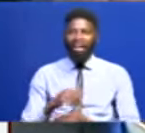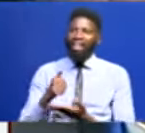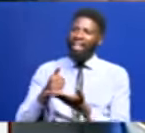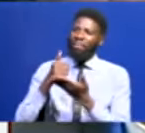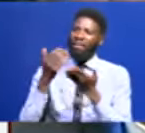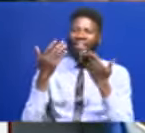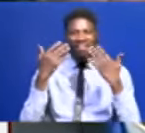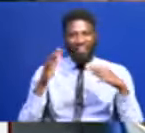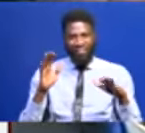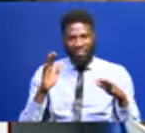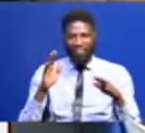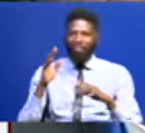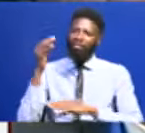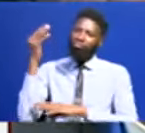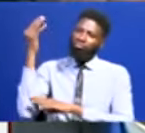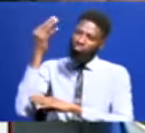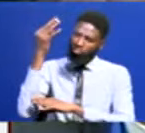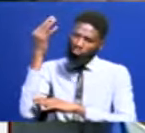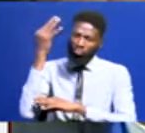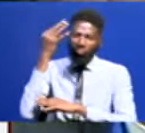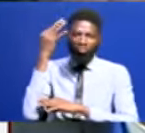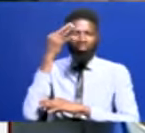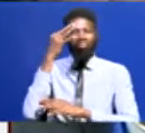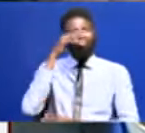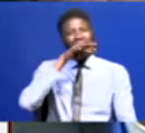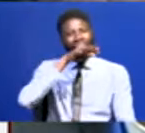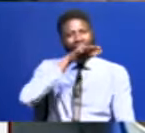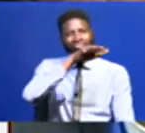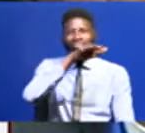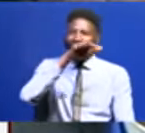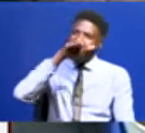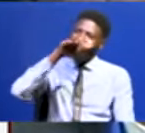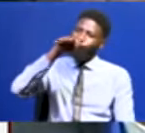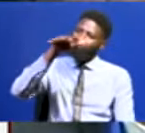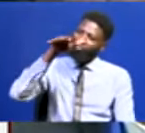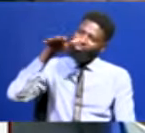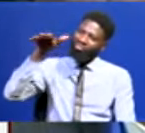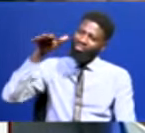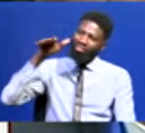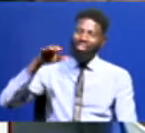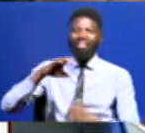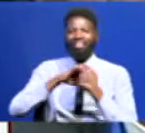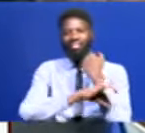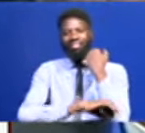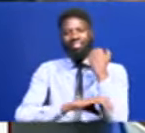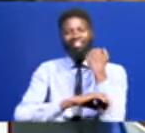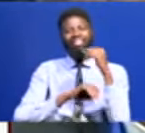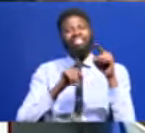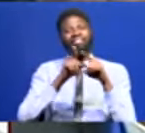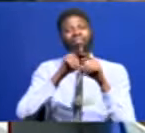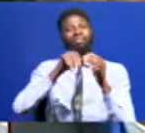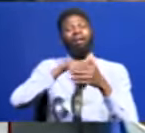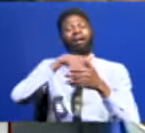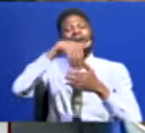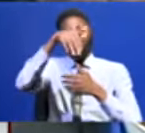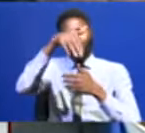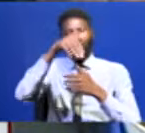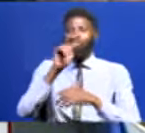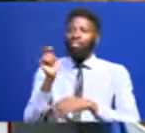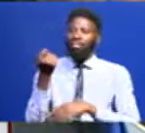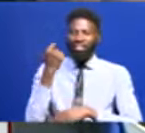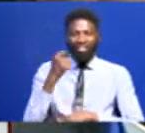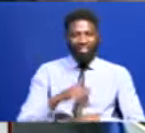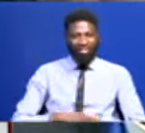the word of God to most parts of the country and beyond Kenya. Due to her selflessness